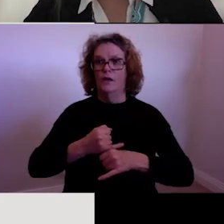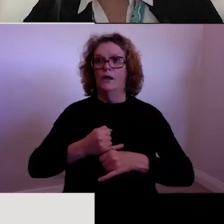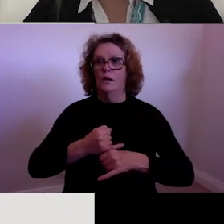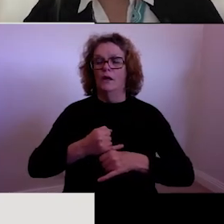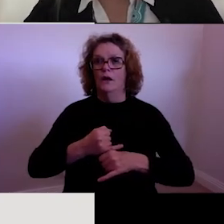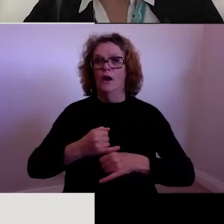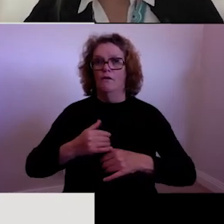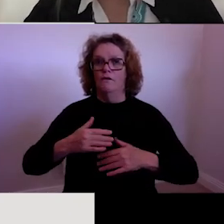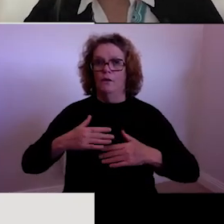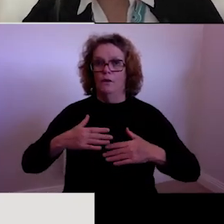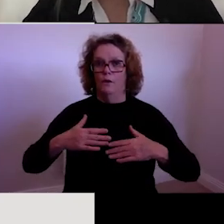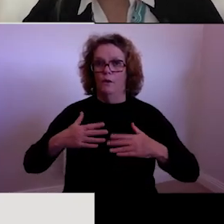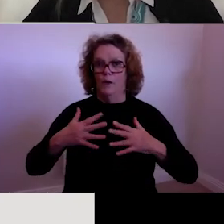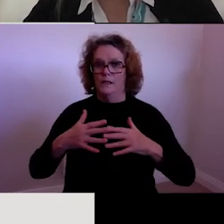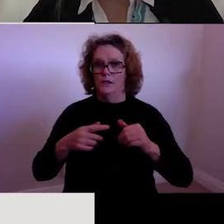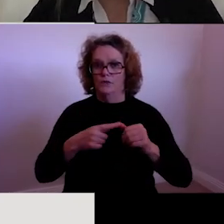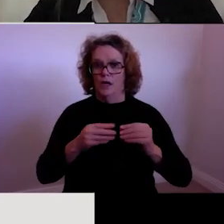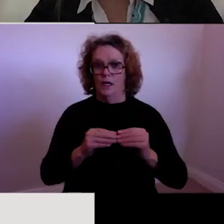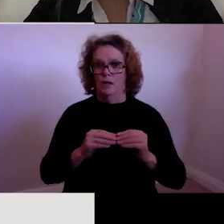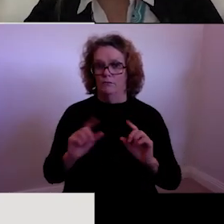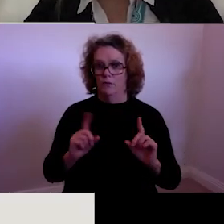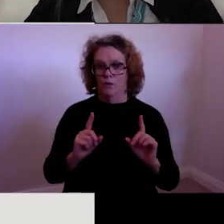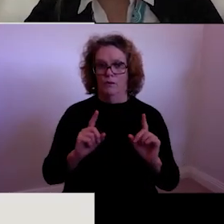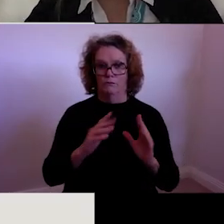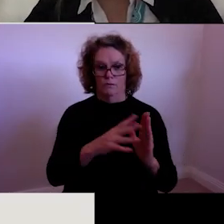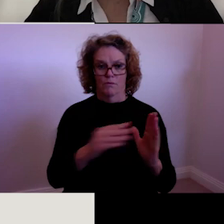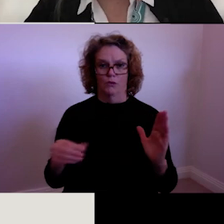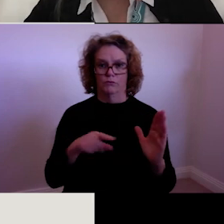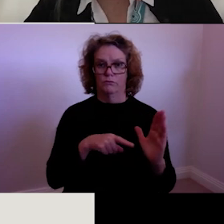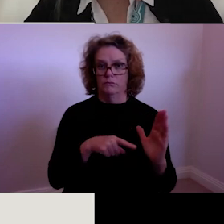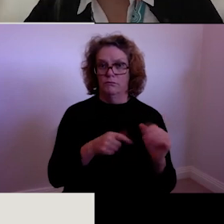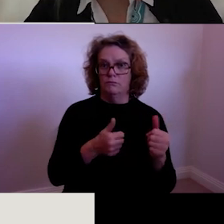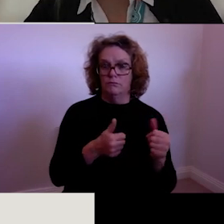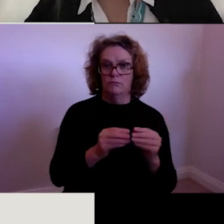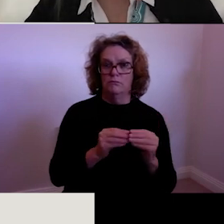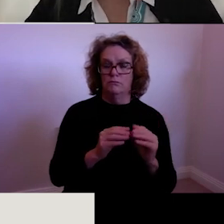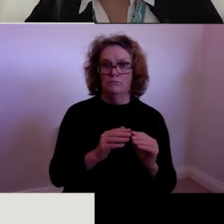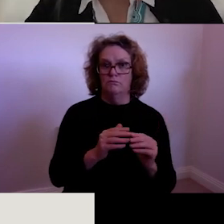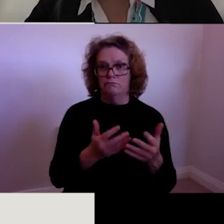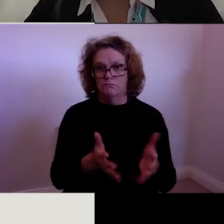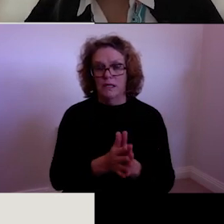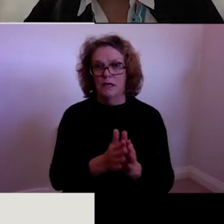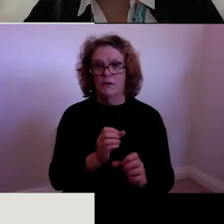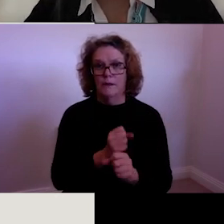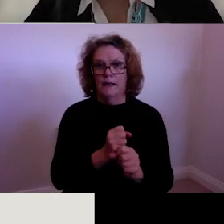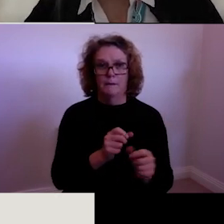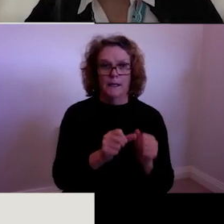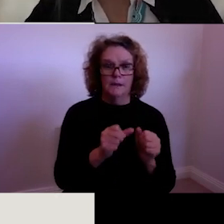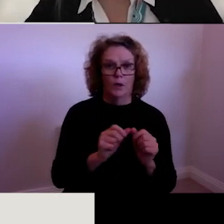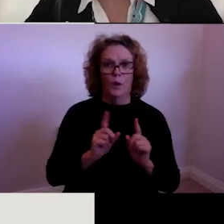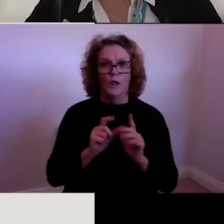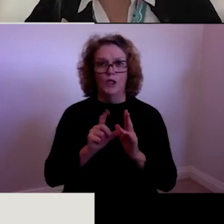look like? What makes something better? Does how we do things in healthcare, does that actually